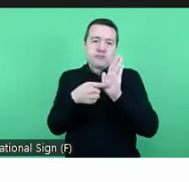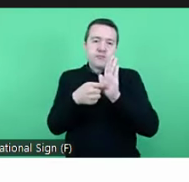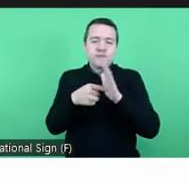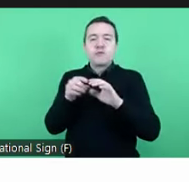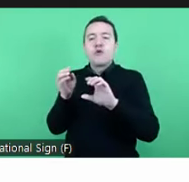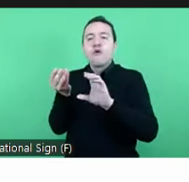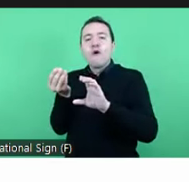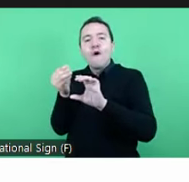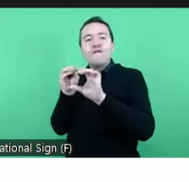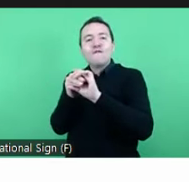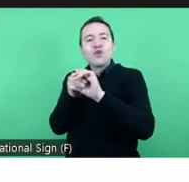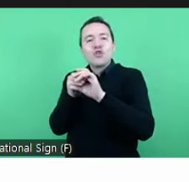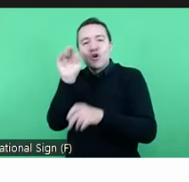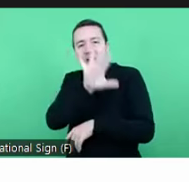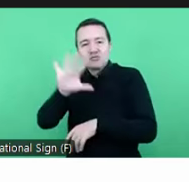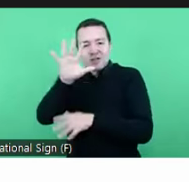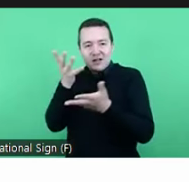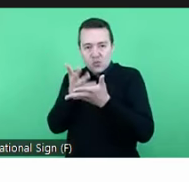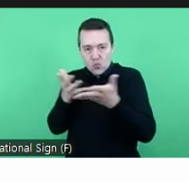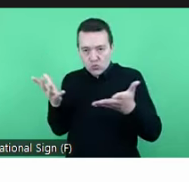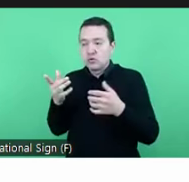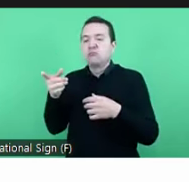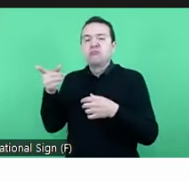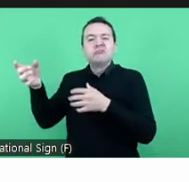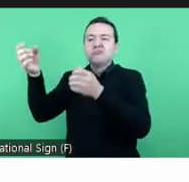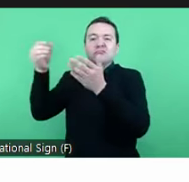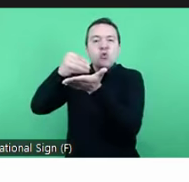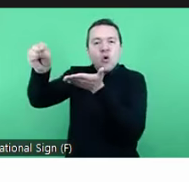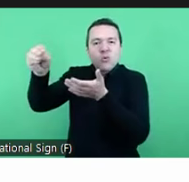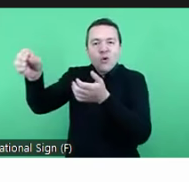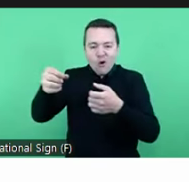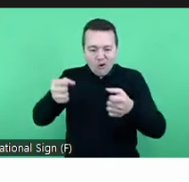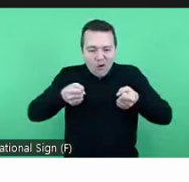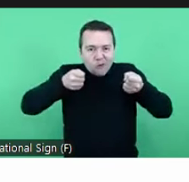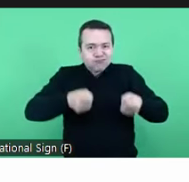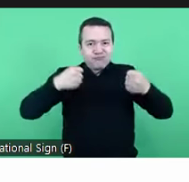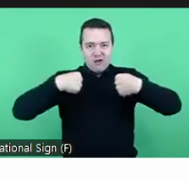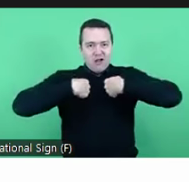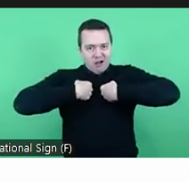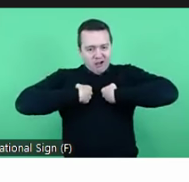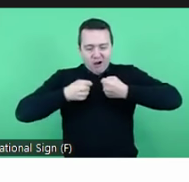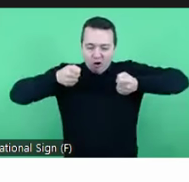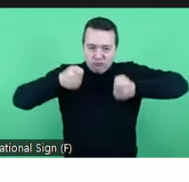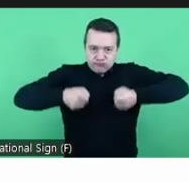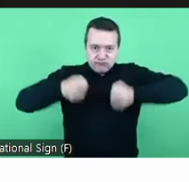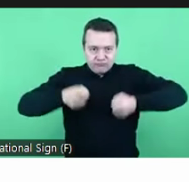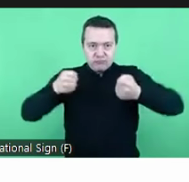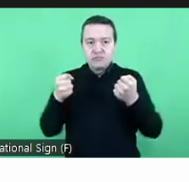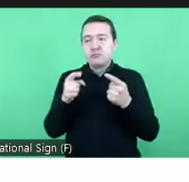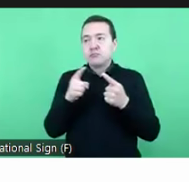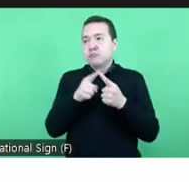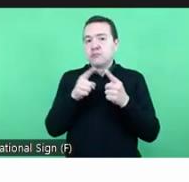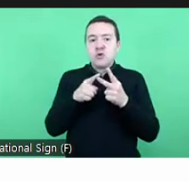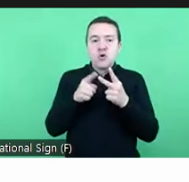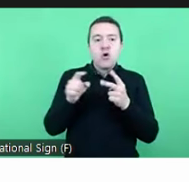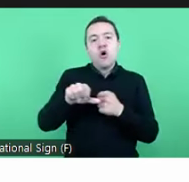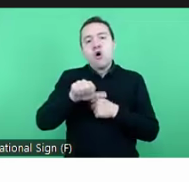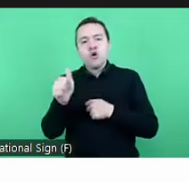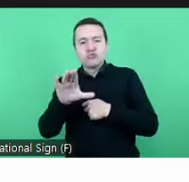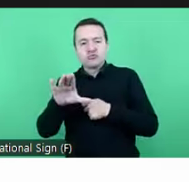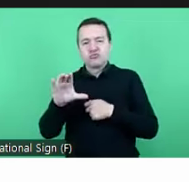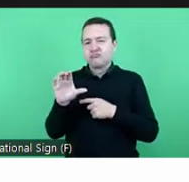de expansion of cardioestimulidores. coverage for Otras también cardio se han financiado a través de las defibrillators. cápitas del CONASA, Others have been como la funded